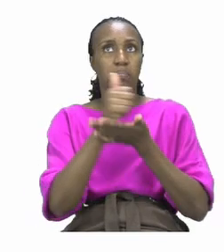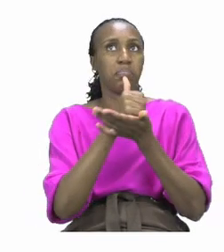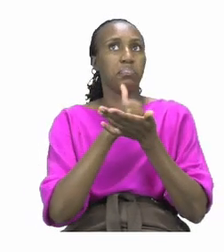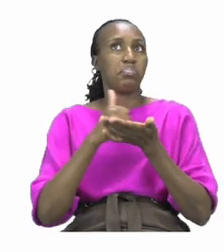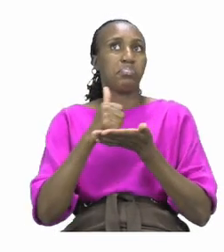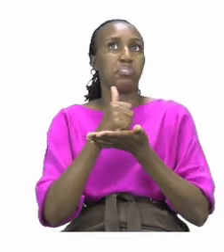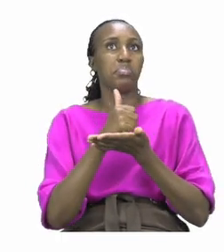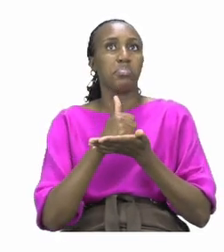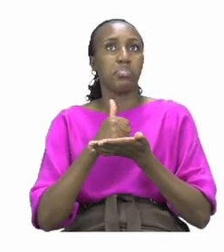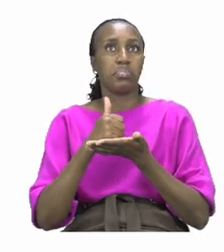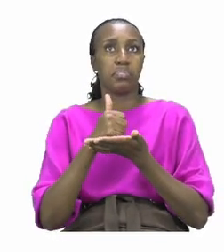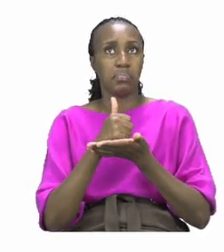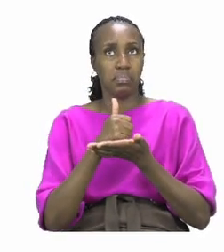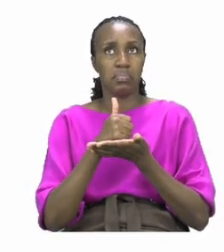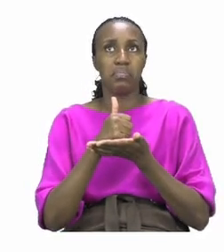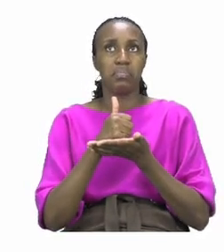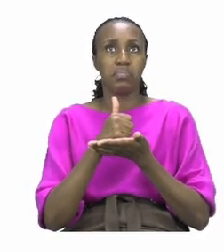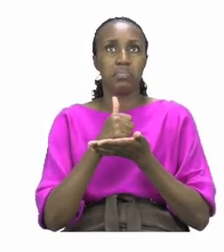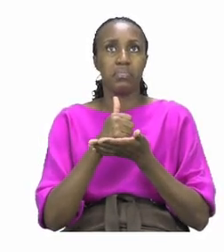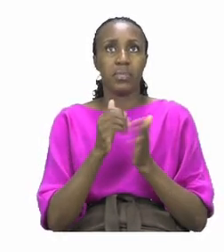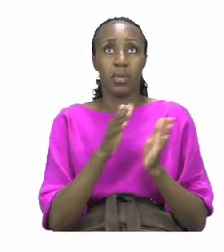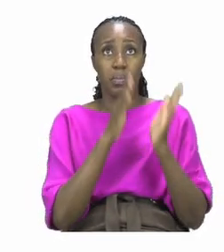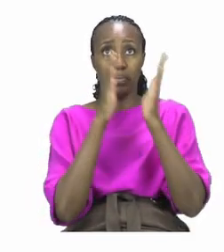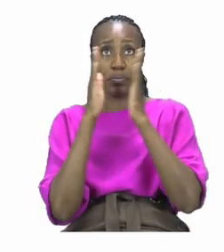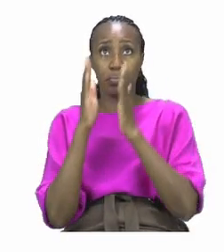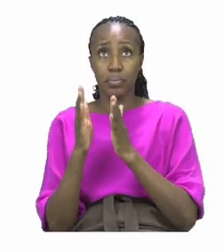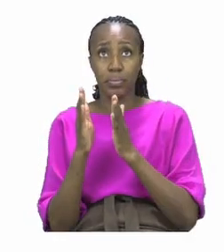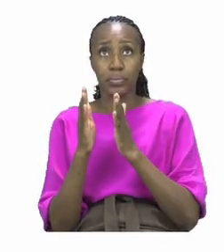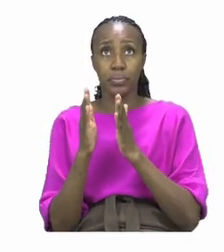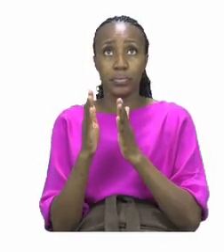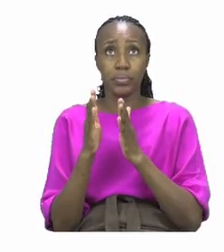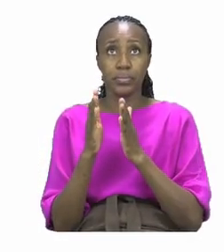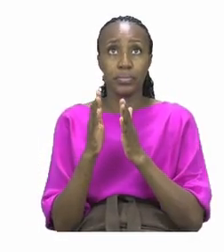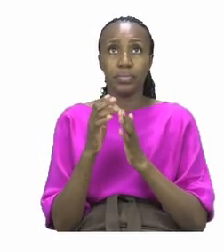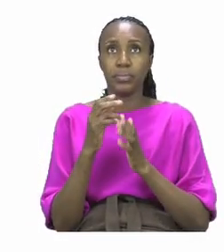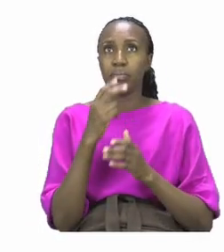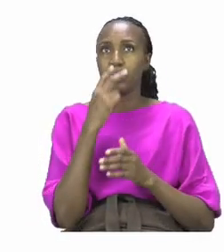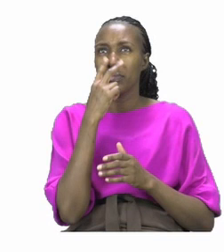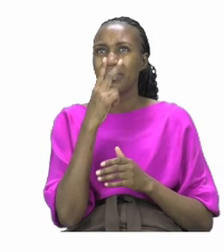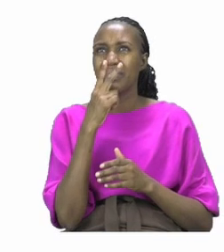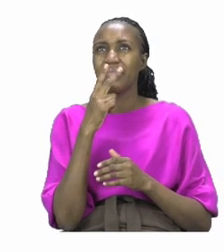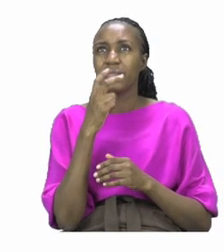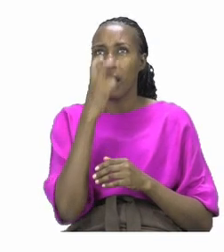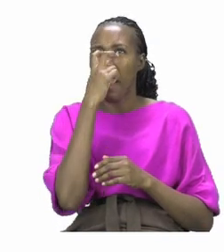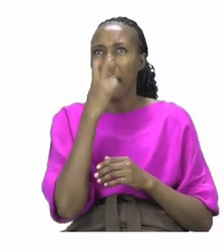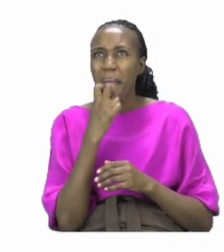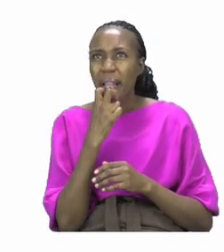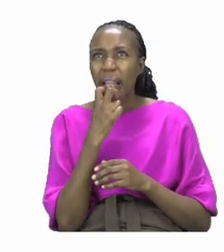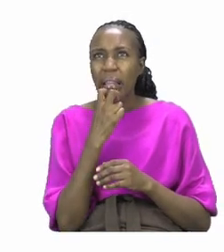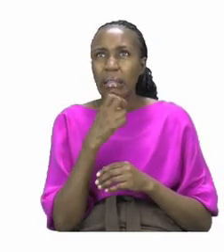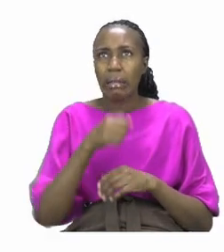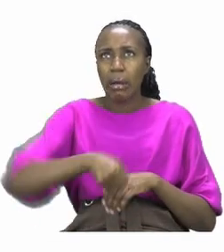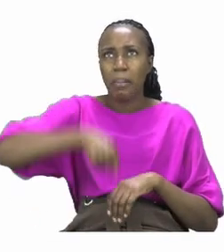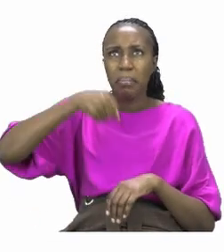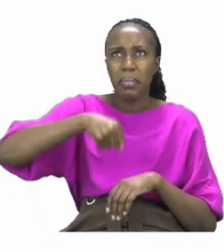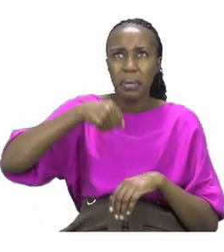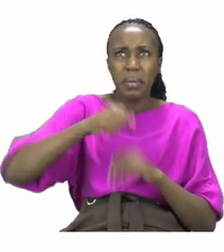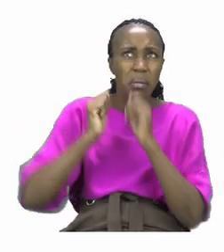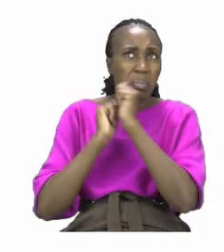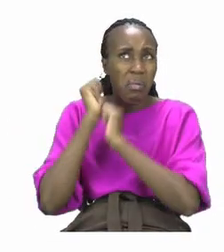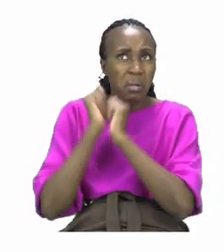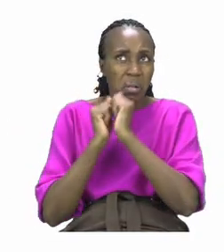Clean. The next one that we can see are black plastic bags filled with items. This is